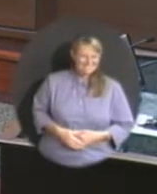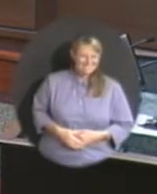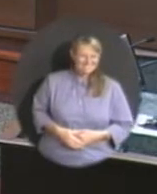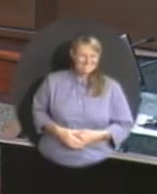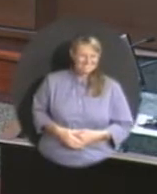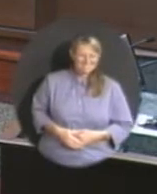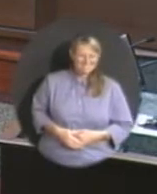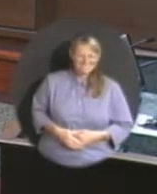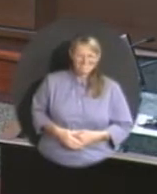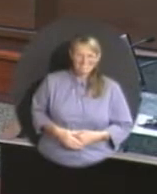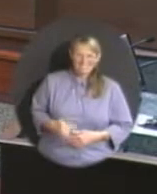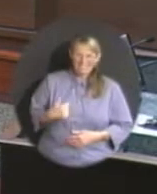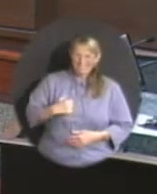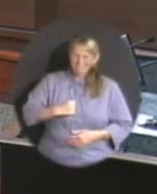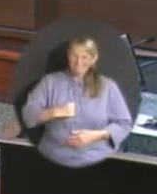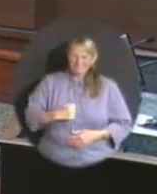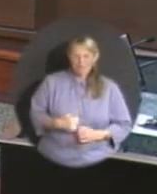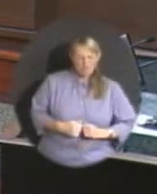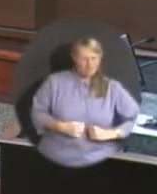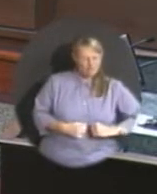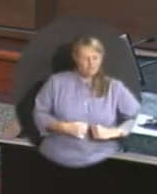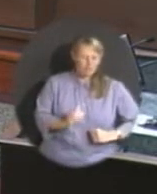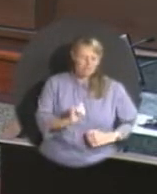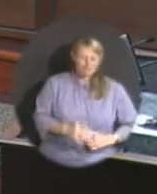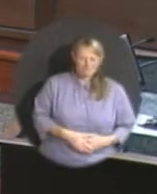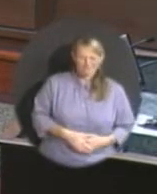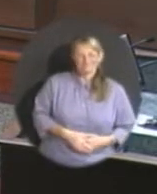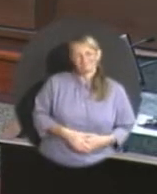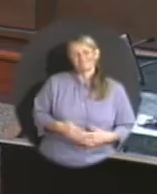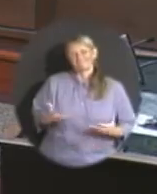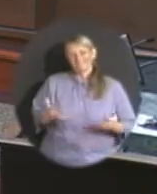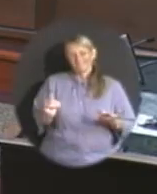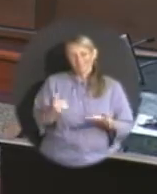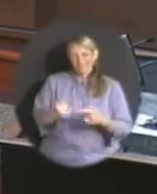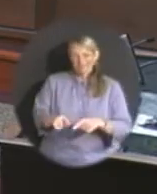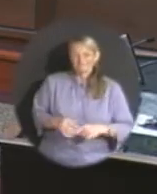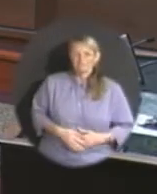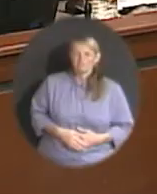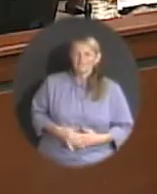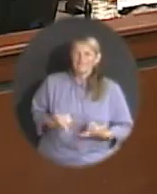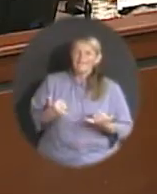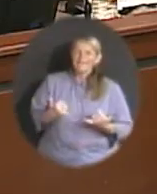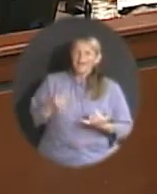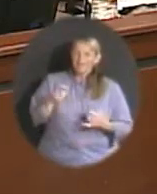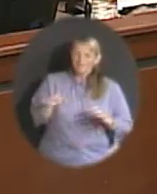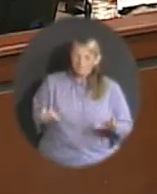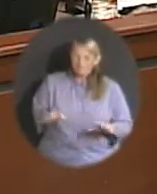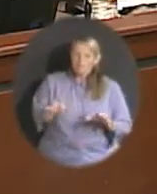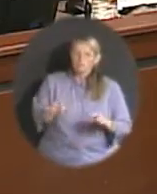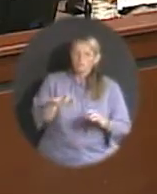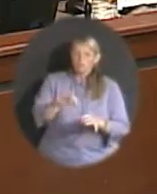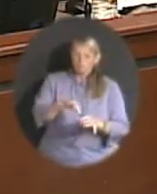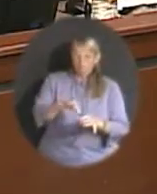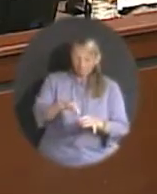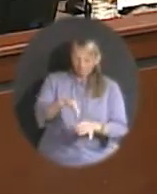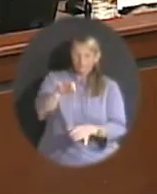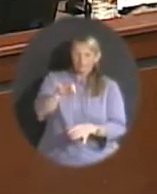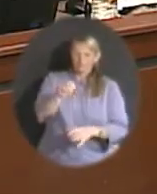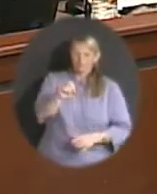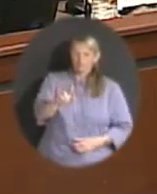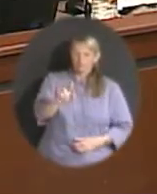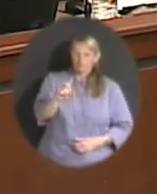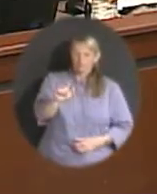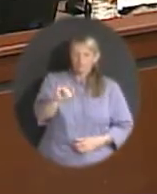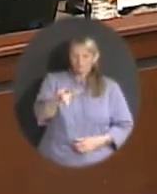an elbow over here. Okay, all right. Bad habit. All right, now I need a motion to elect Dr. Daniels as I vice would president. move